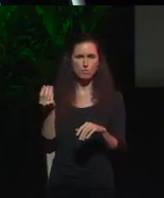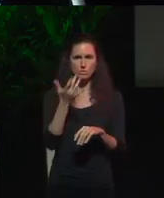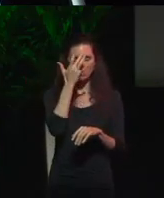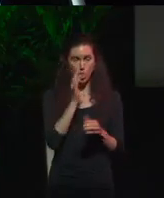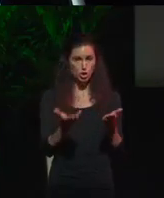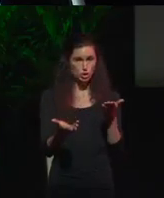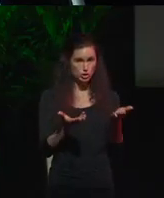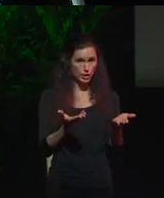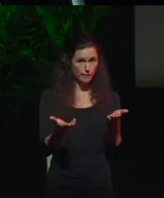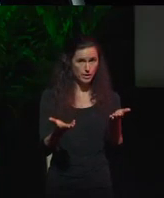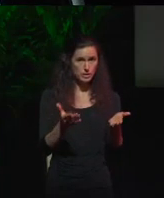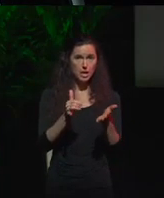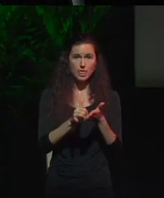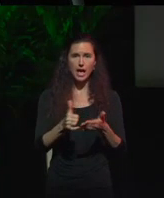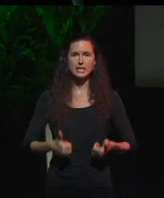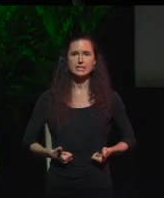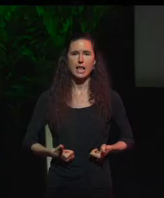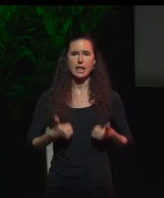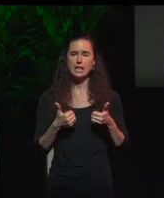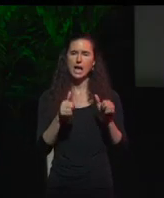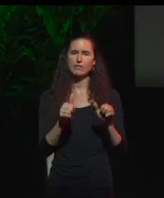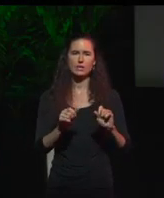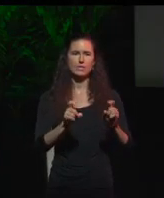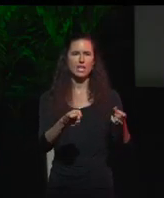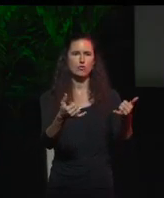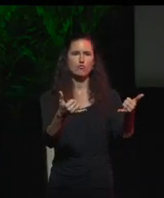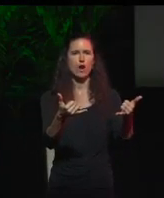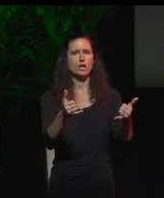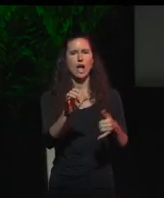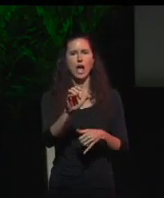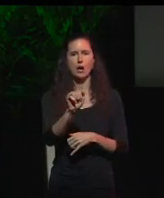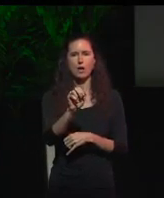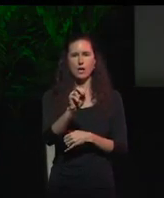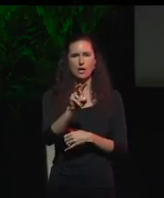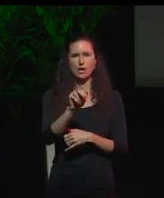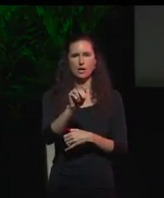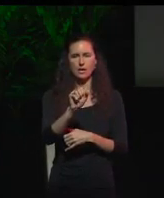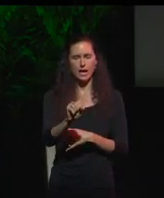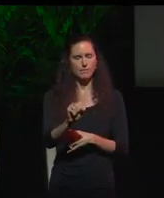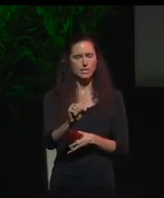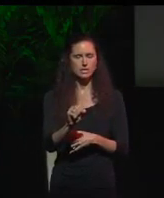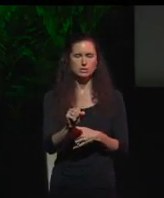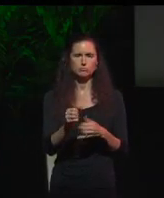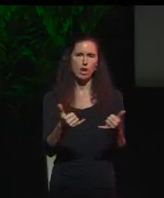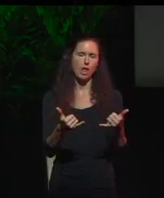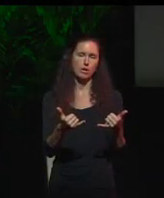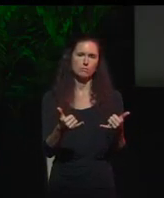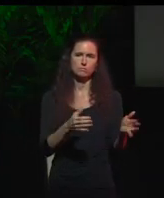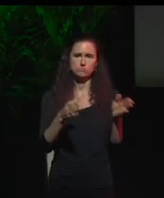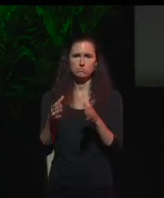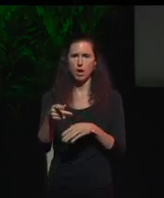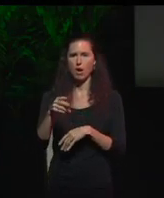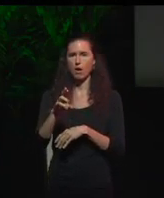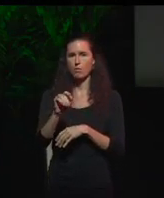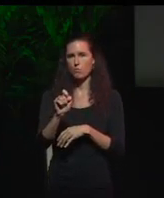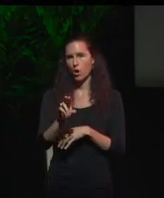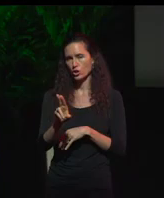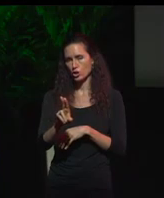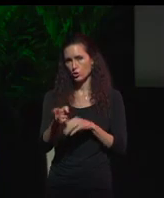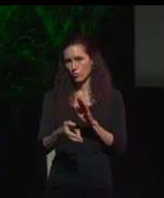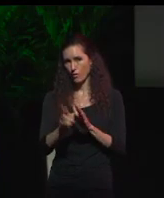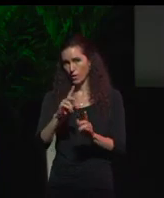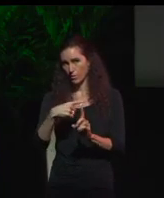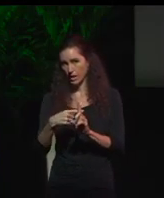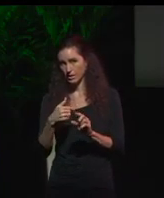Services automated proctoring is live. It can be assigned right now in Canvas, in the Canvas shell. ProctorU Review Plus,